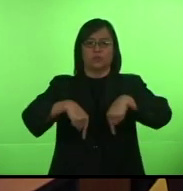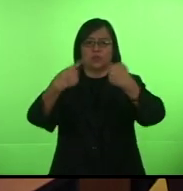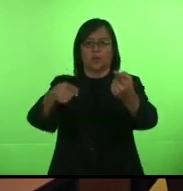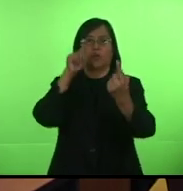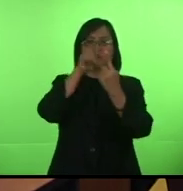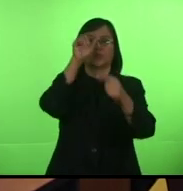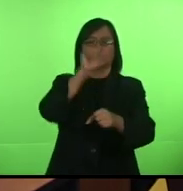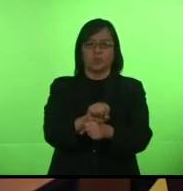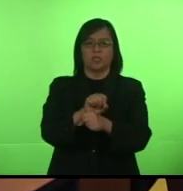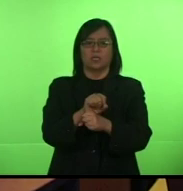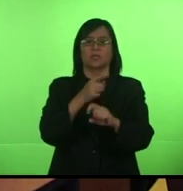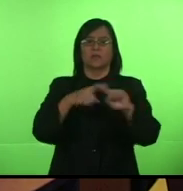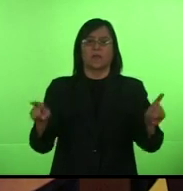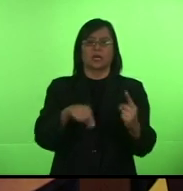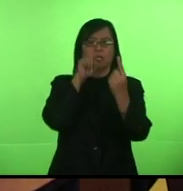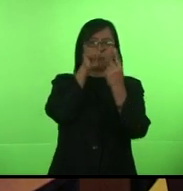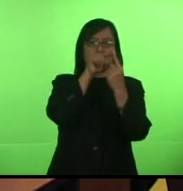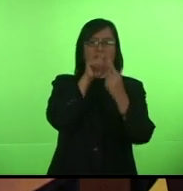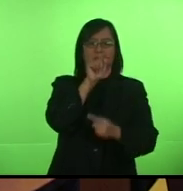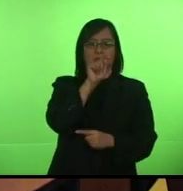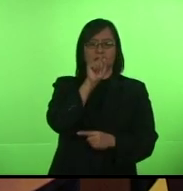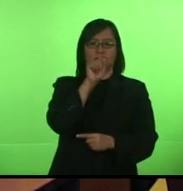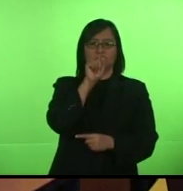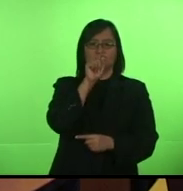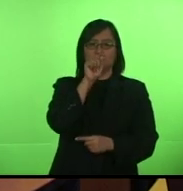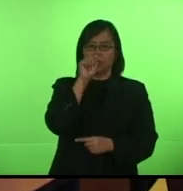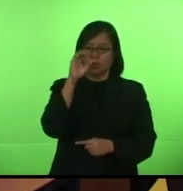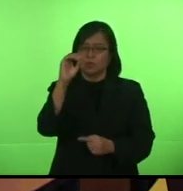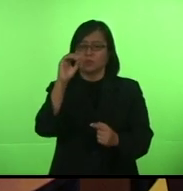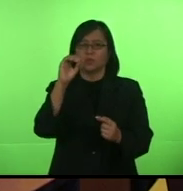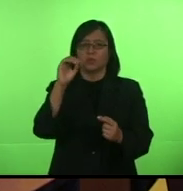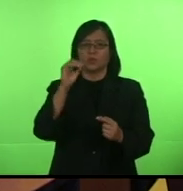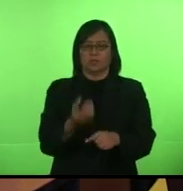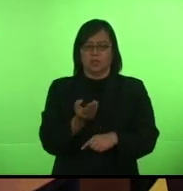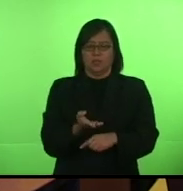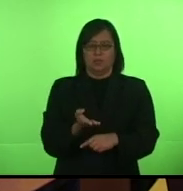work. I want to. It's written as, it's